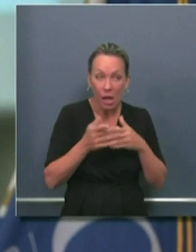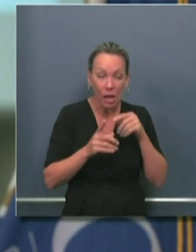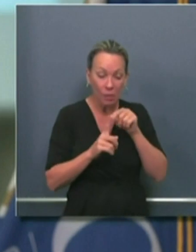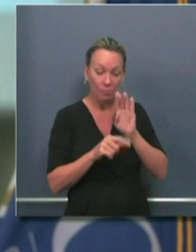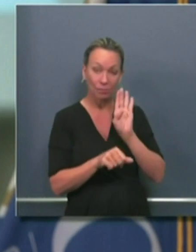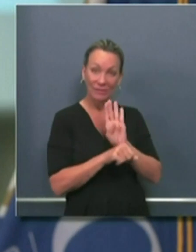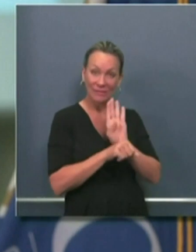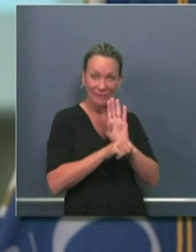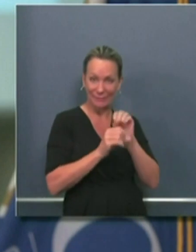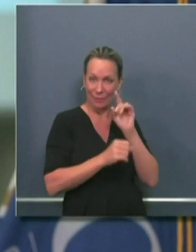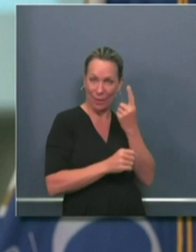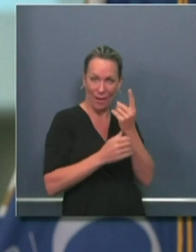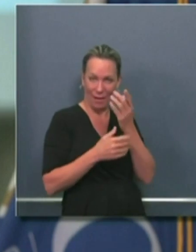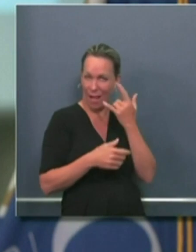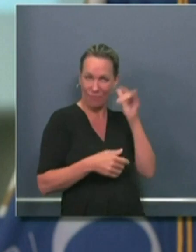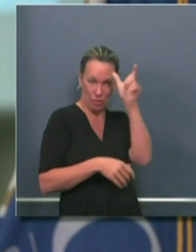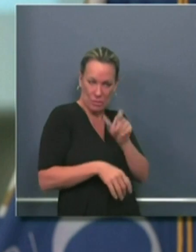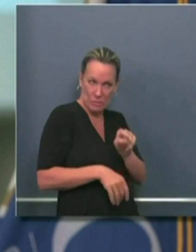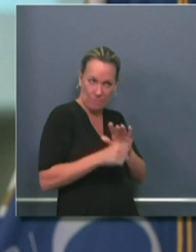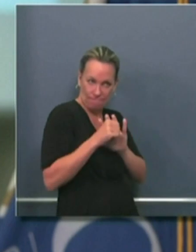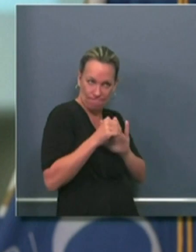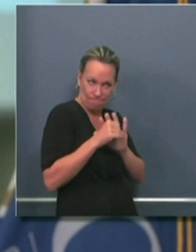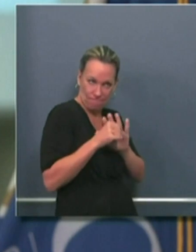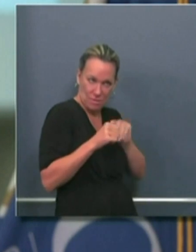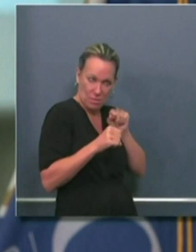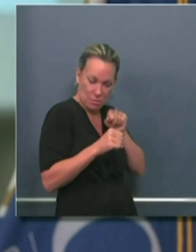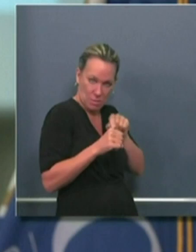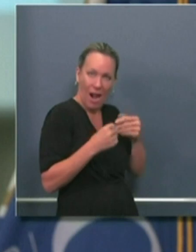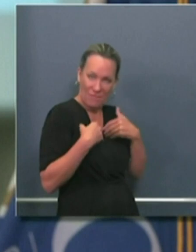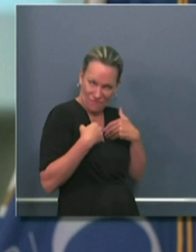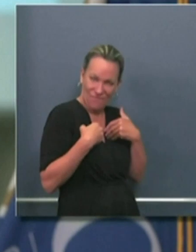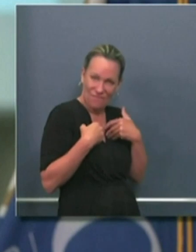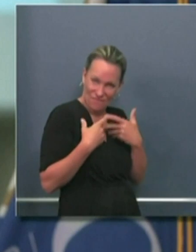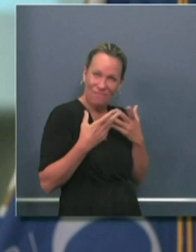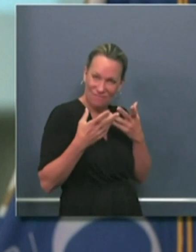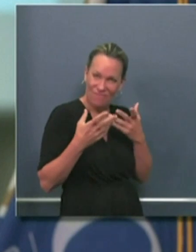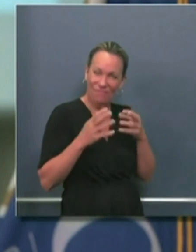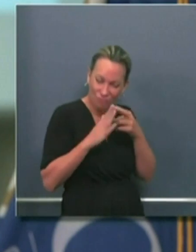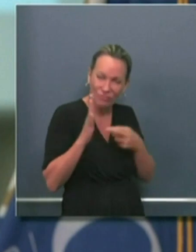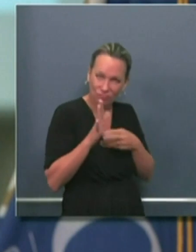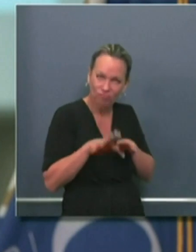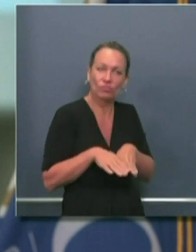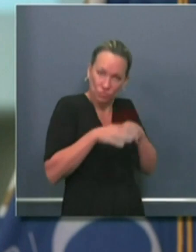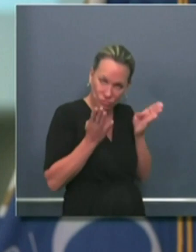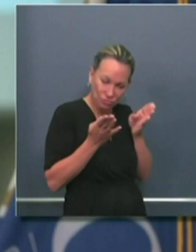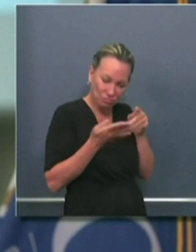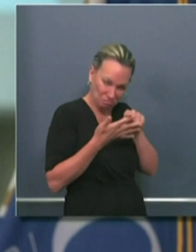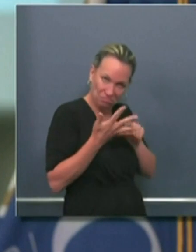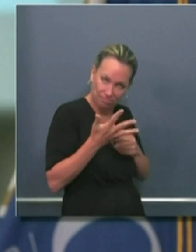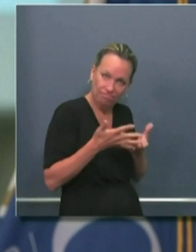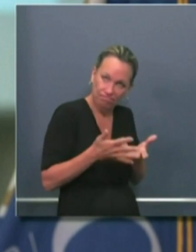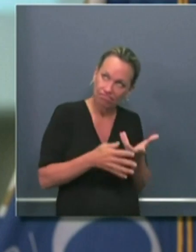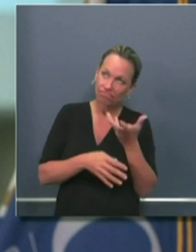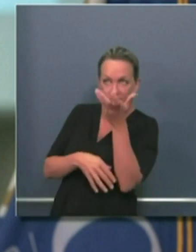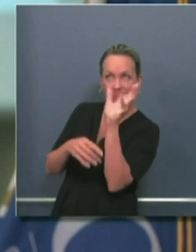trigger outbreaks of COVID-19, the disease caused by the virus. 20 U.S. states reported an increase in new cases for the